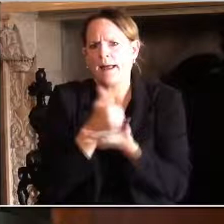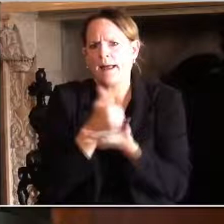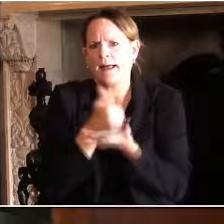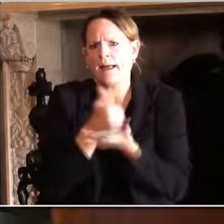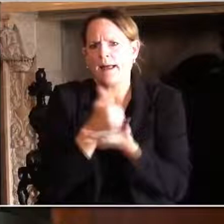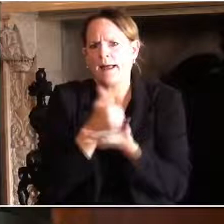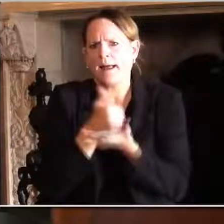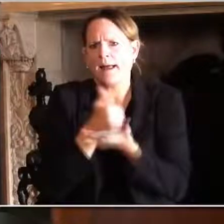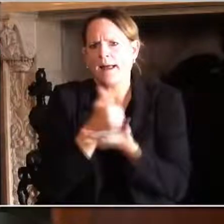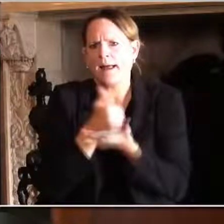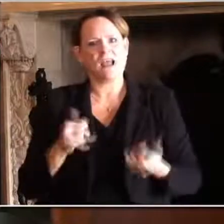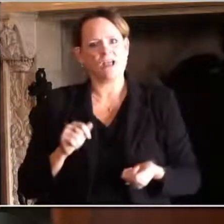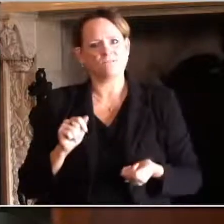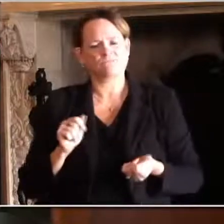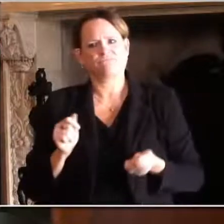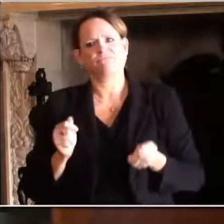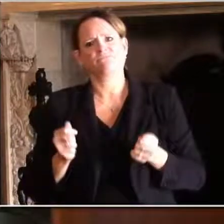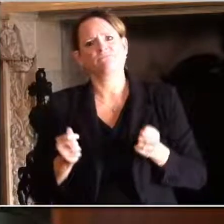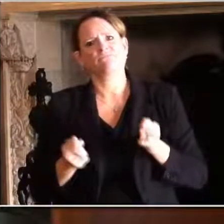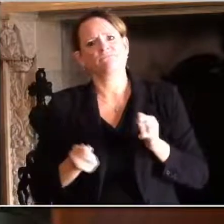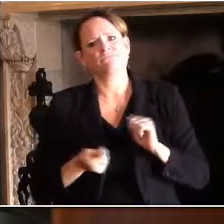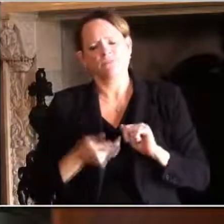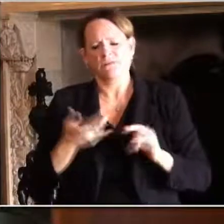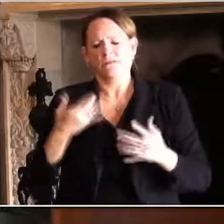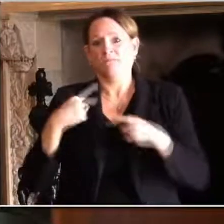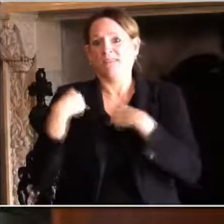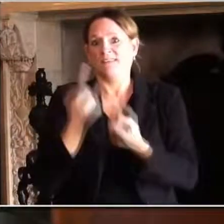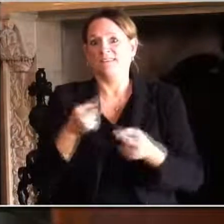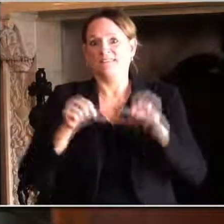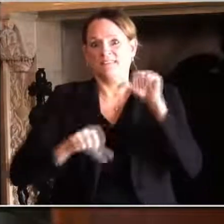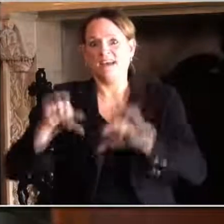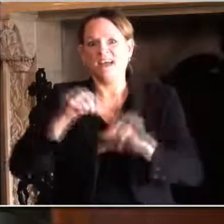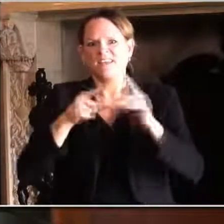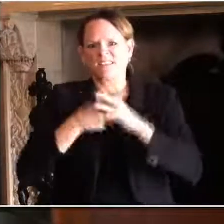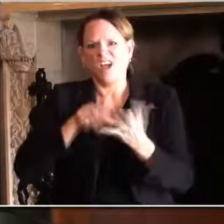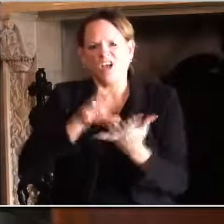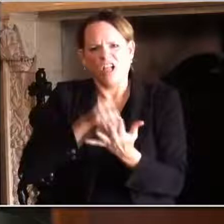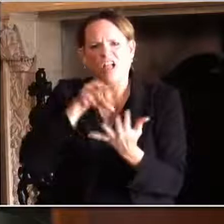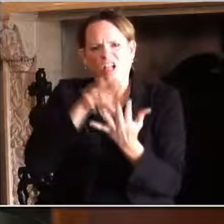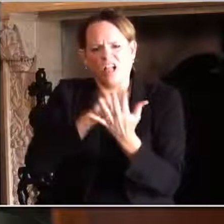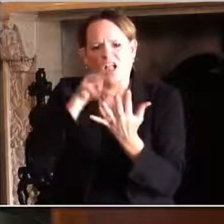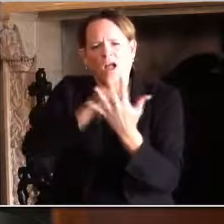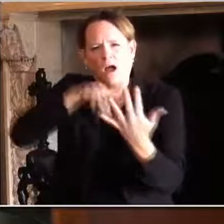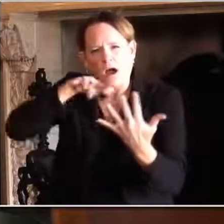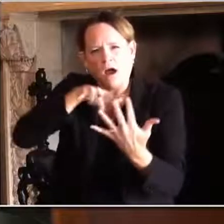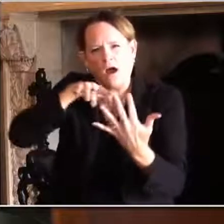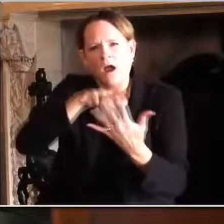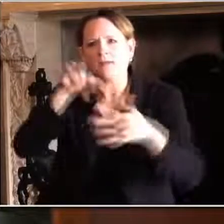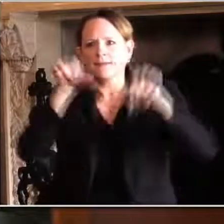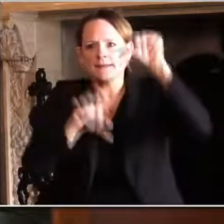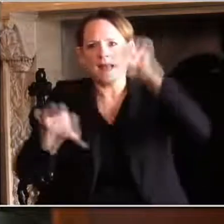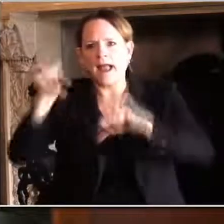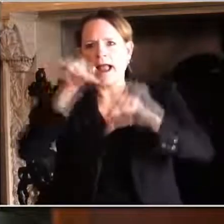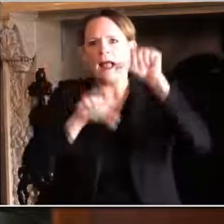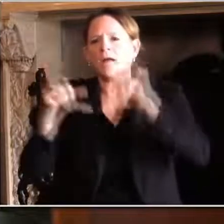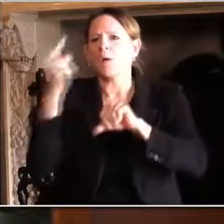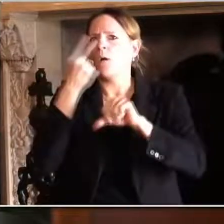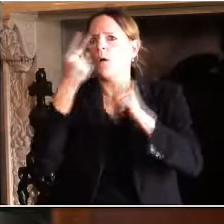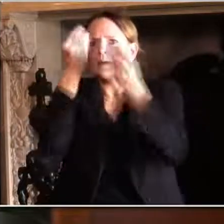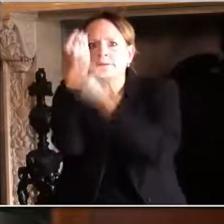have learned more about the science of COVID-19, we have shared that information, our data, and our